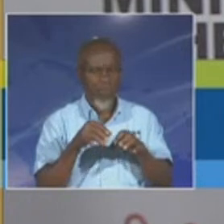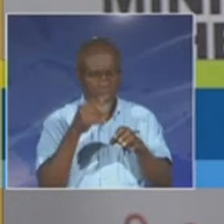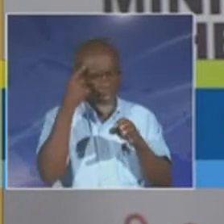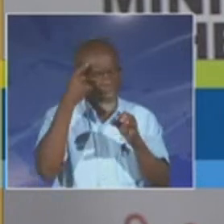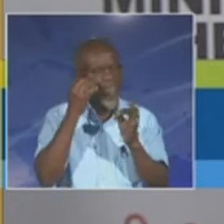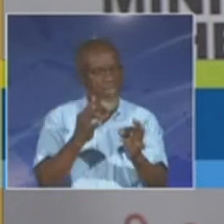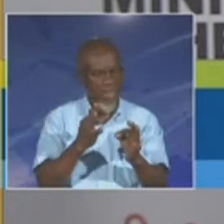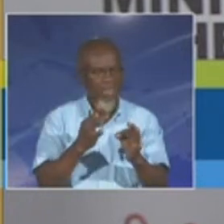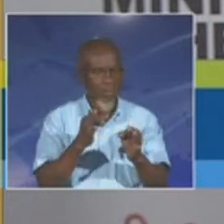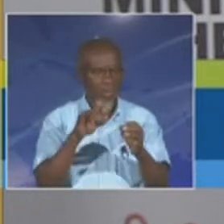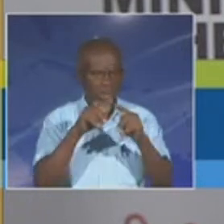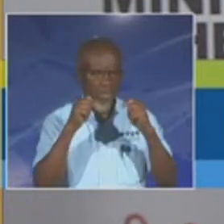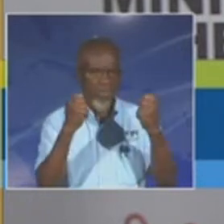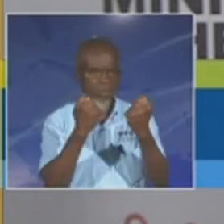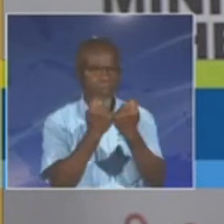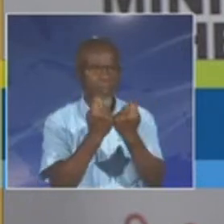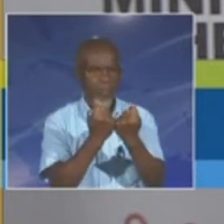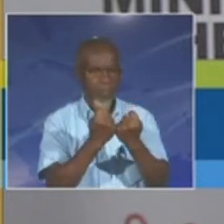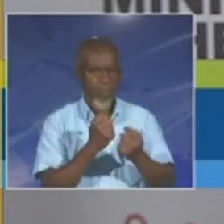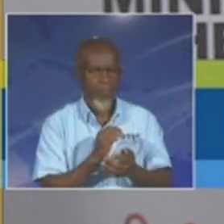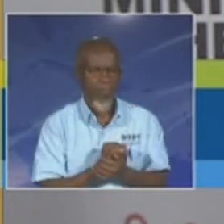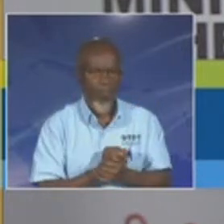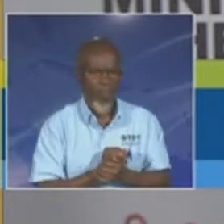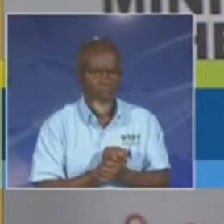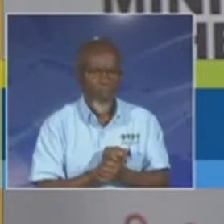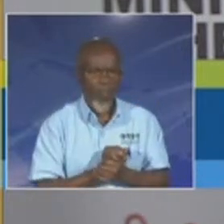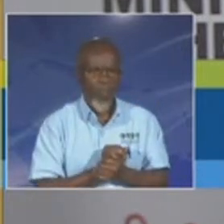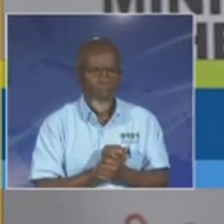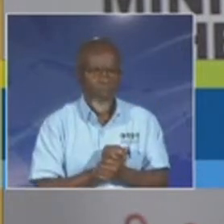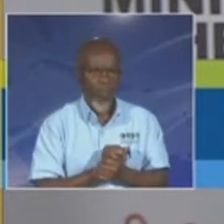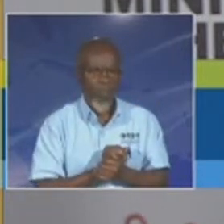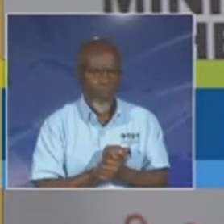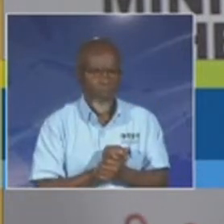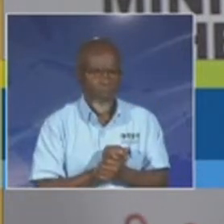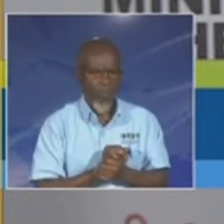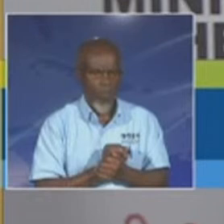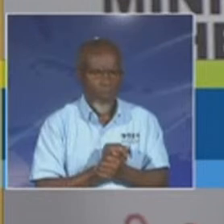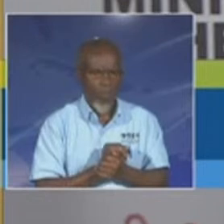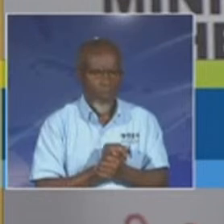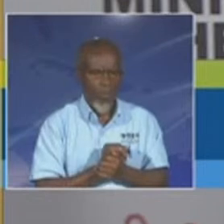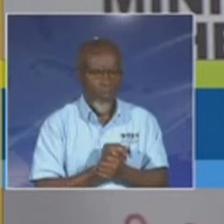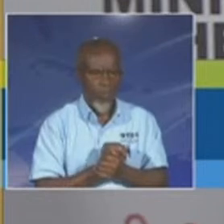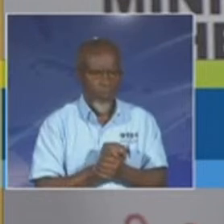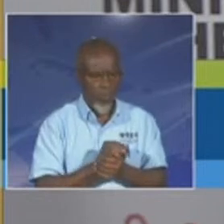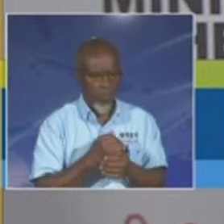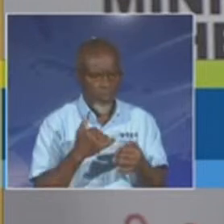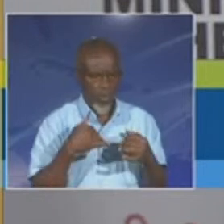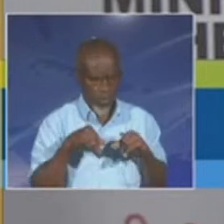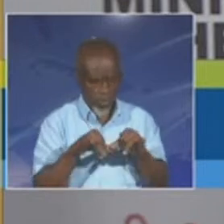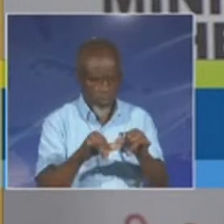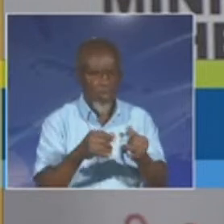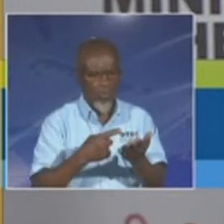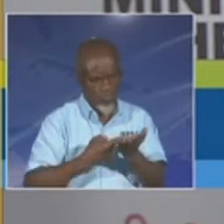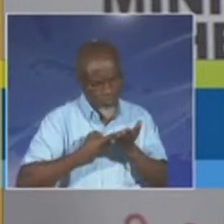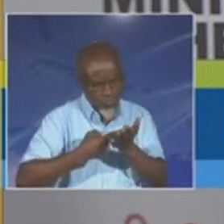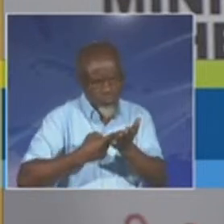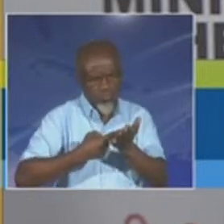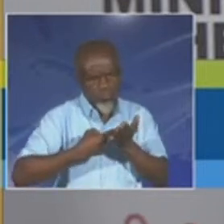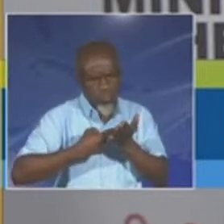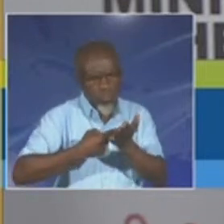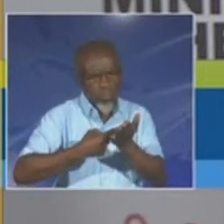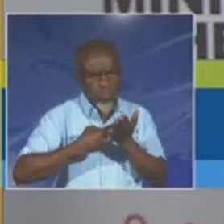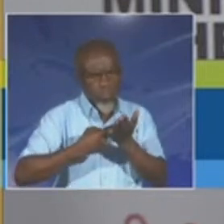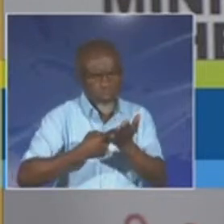towards ethical approval, but by both the Ministry of Health and the UE ethics committees. And of course, we're in the process of